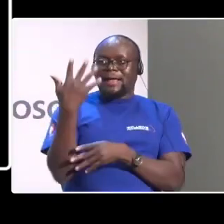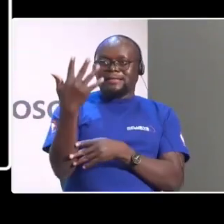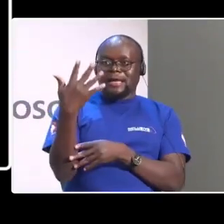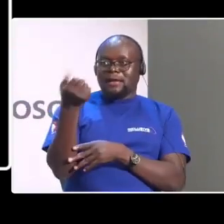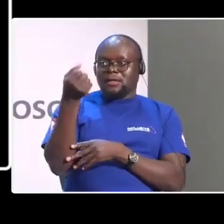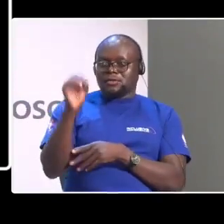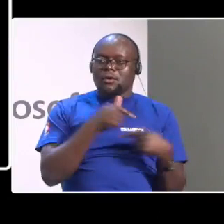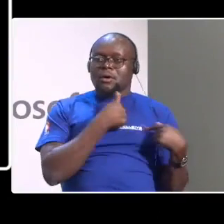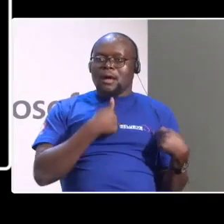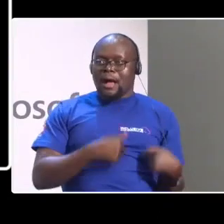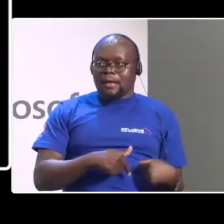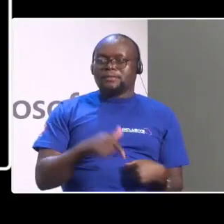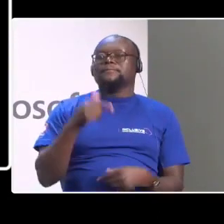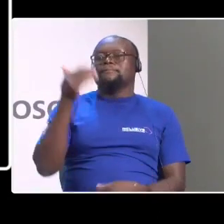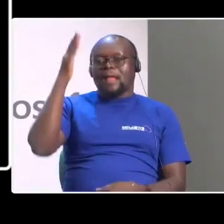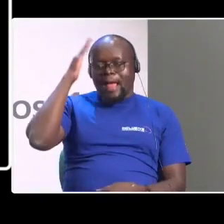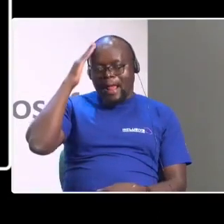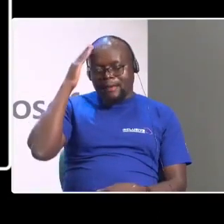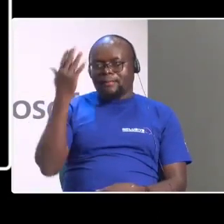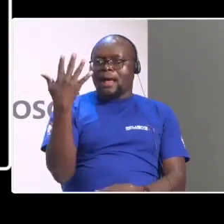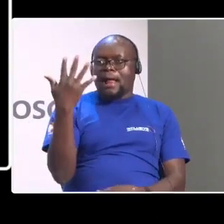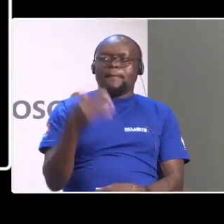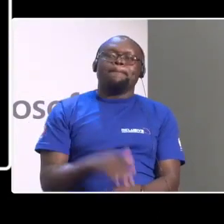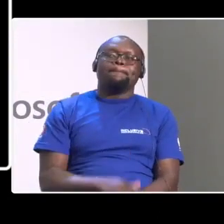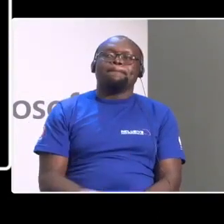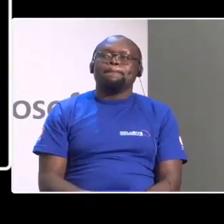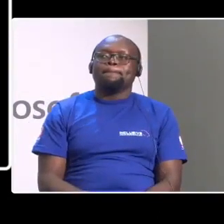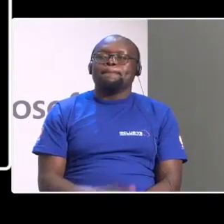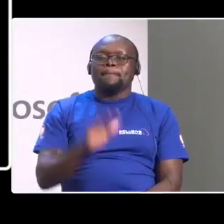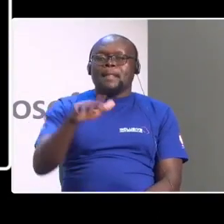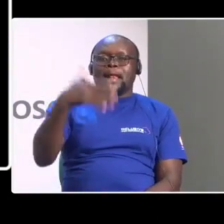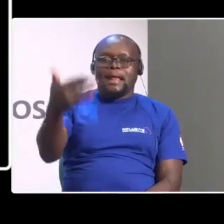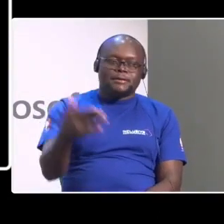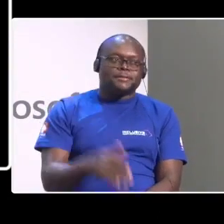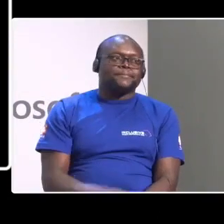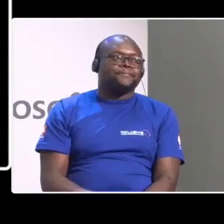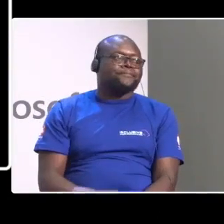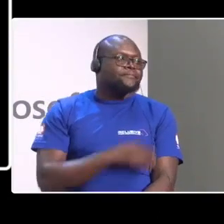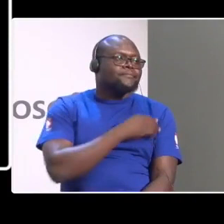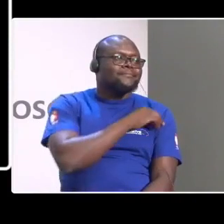So head, heart, hand. Next slide.